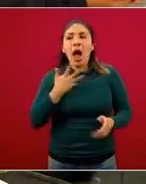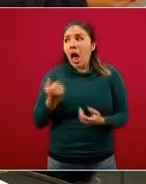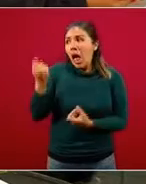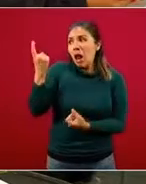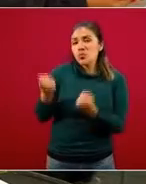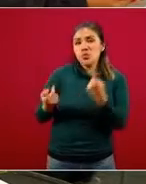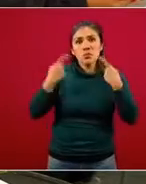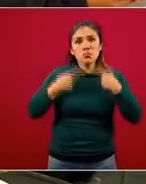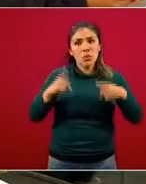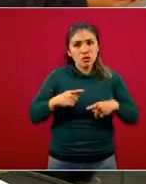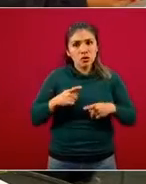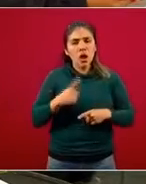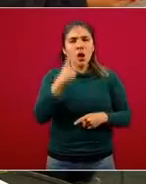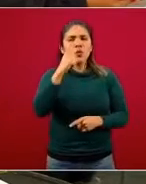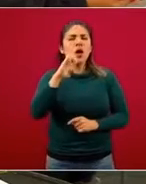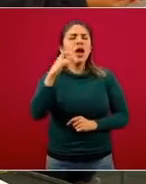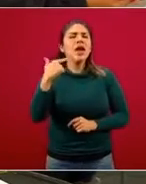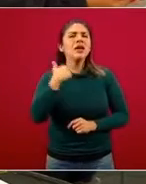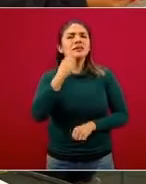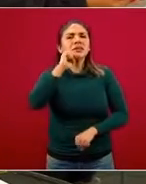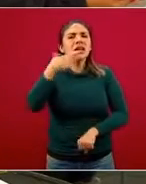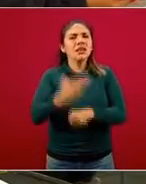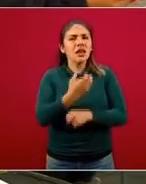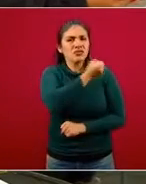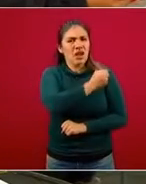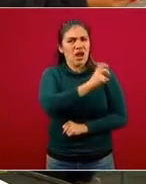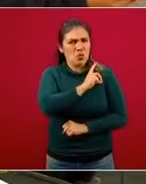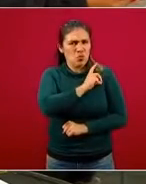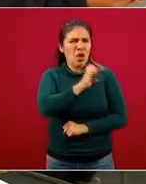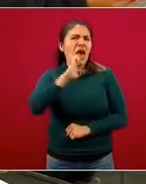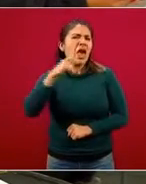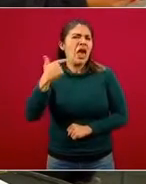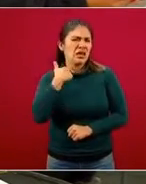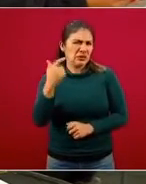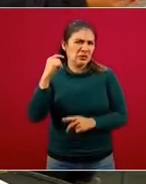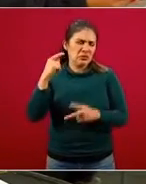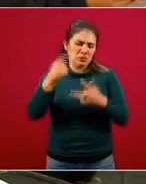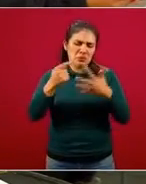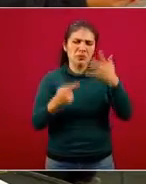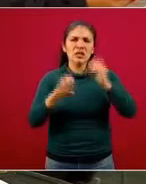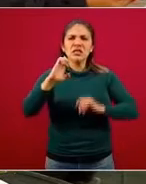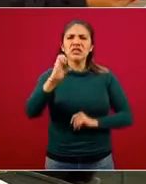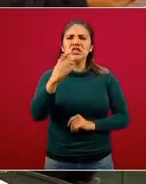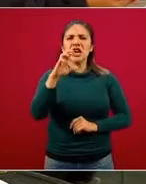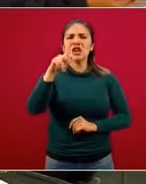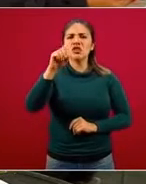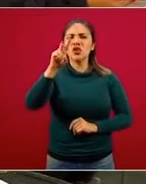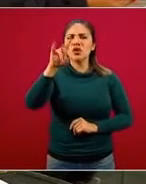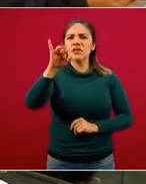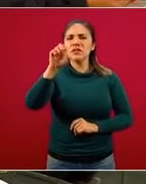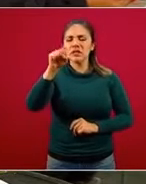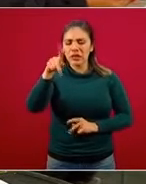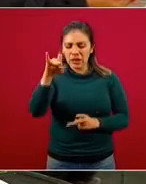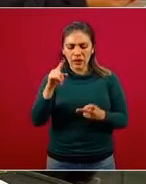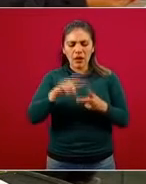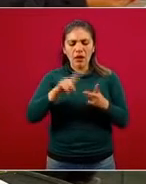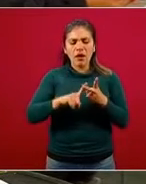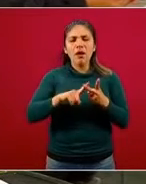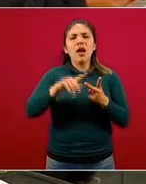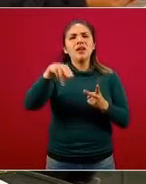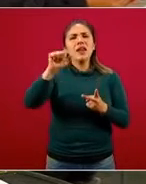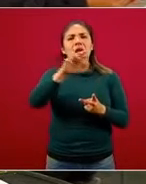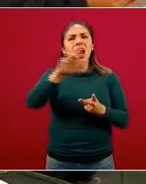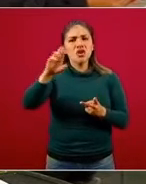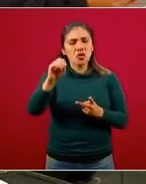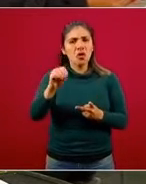course. But people have been speaking, especially the ex-Secretary of Health,